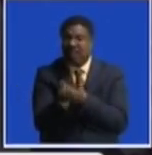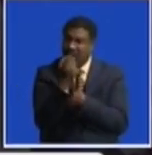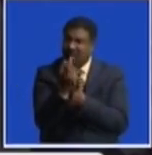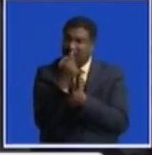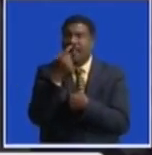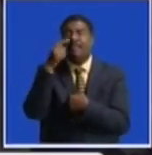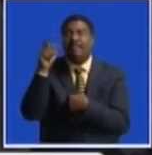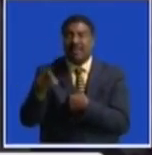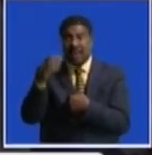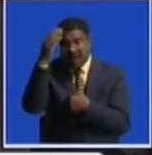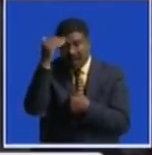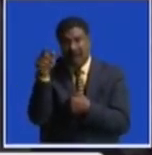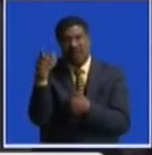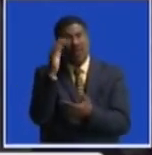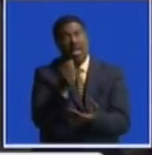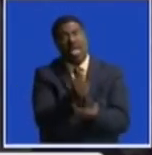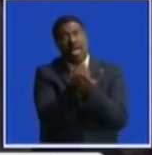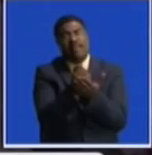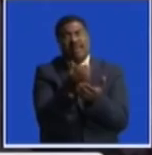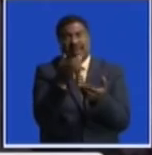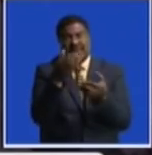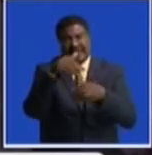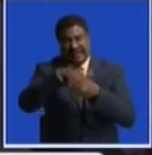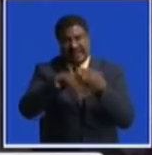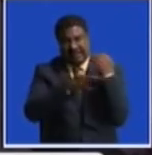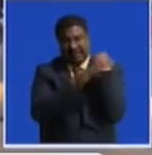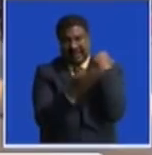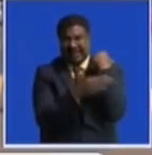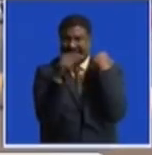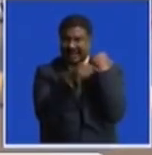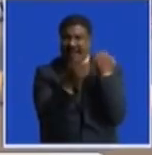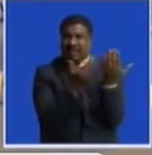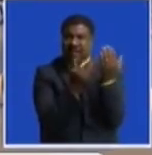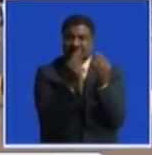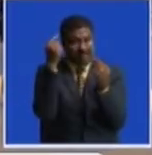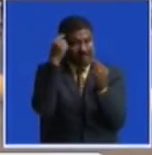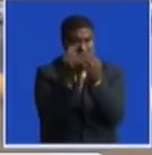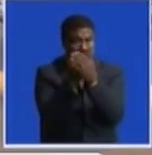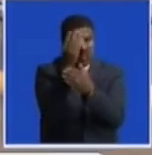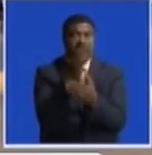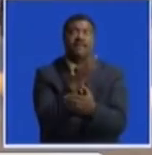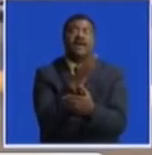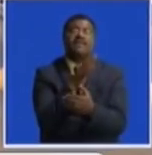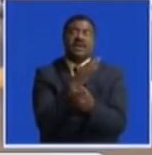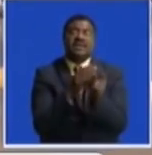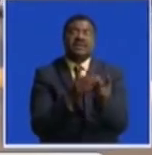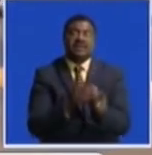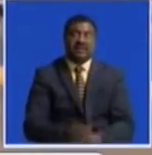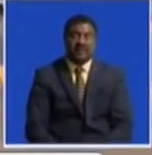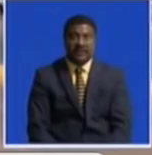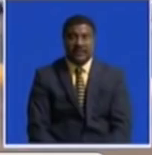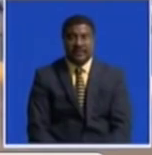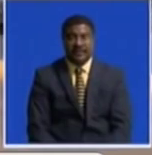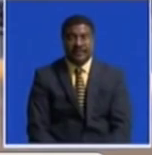the growth of the fetus, the growth of the baby, so to speak. Esnat Ngoma, ZNBC